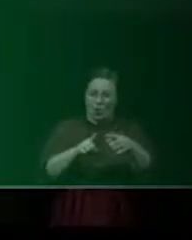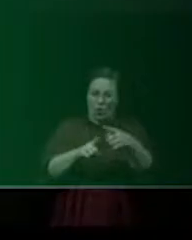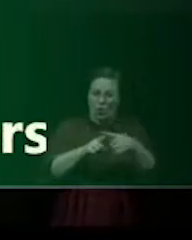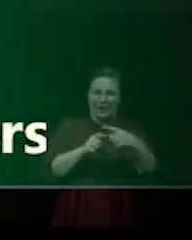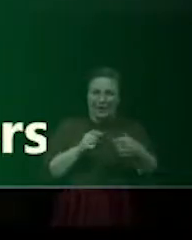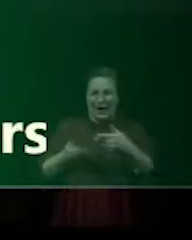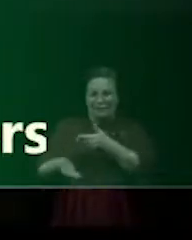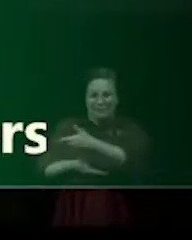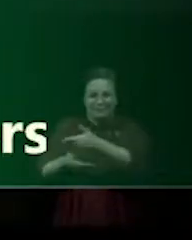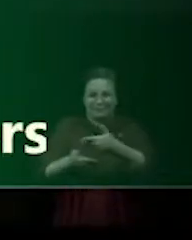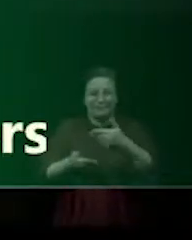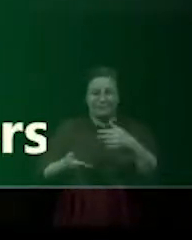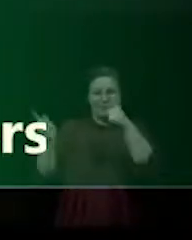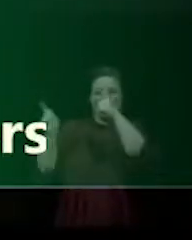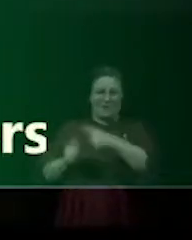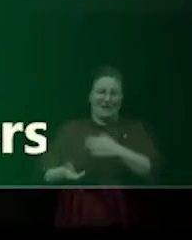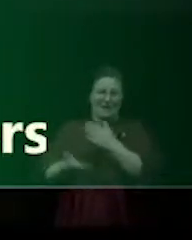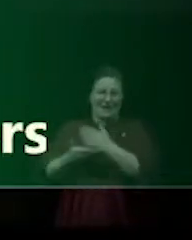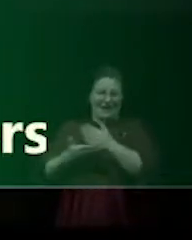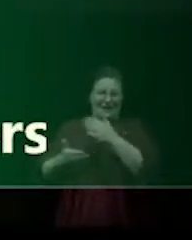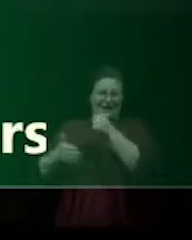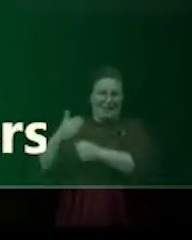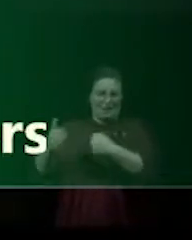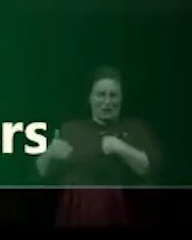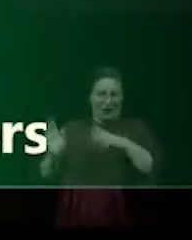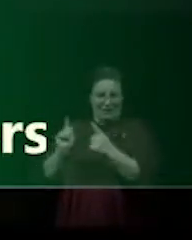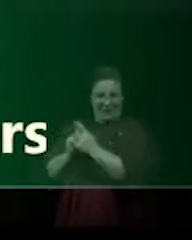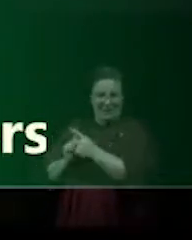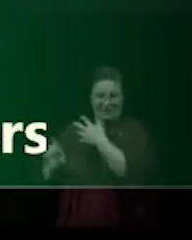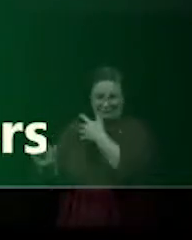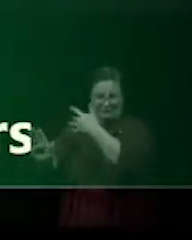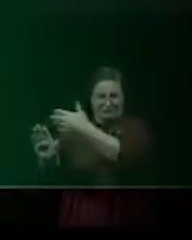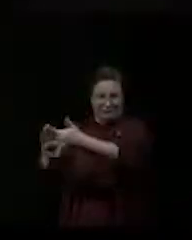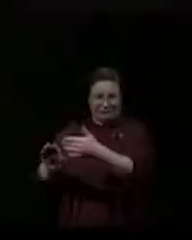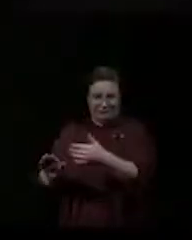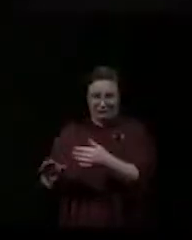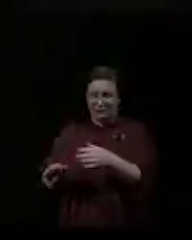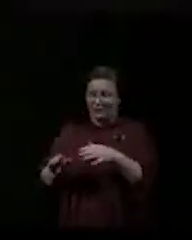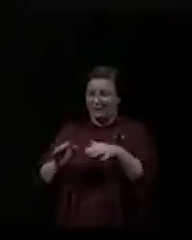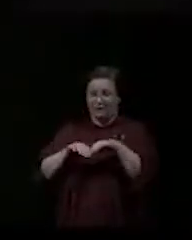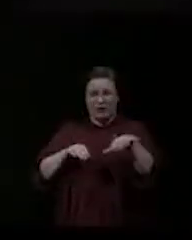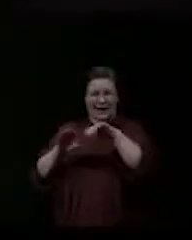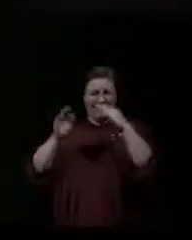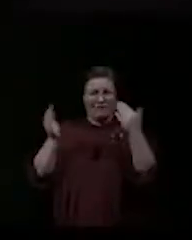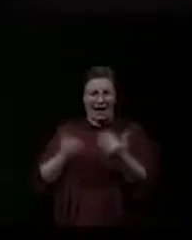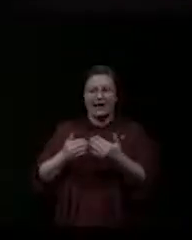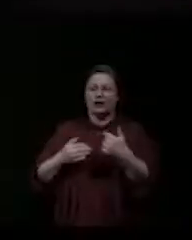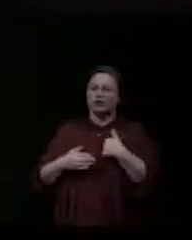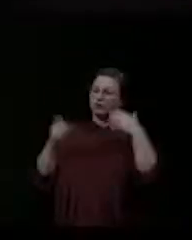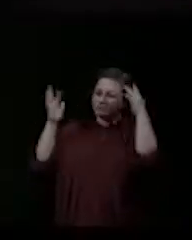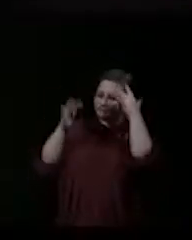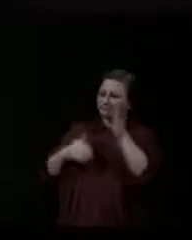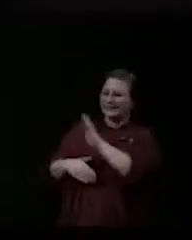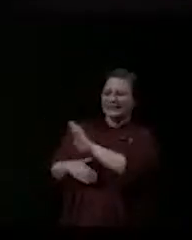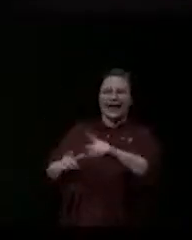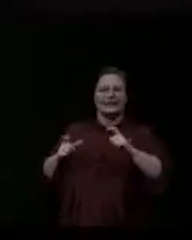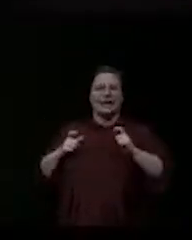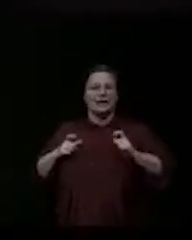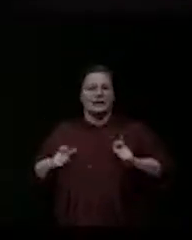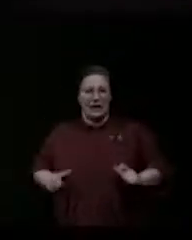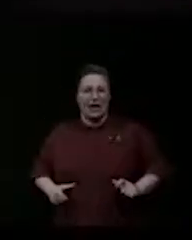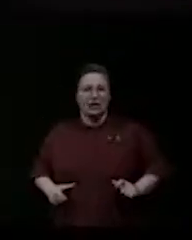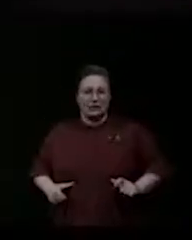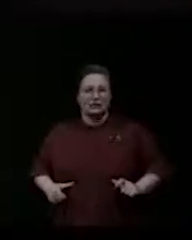have had the good fortune to meet over the years from all corners of the world, and about their resilience